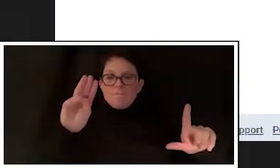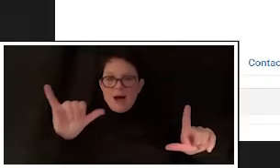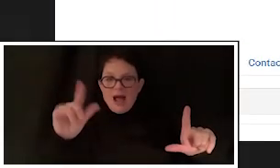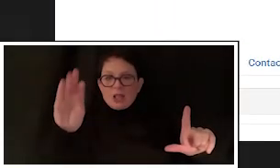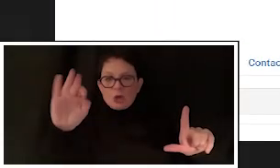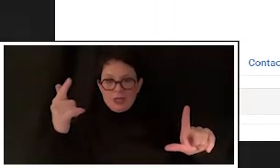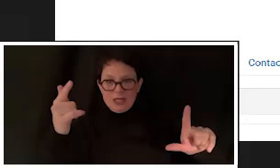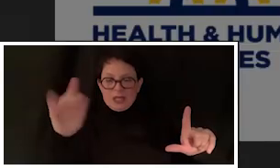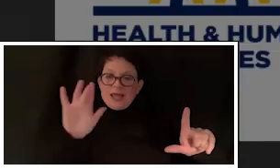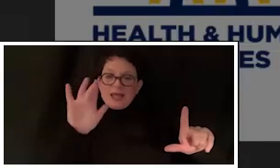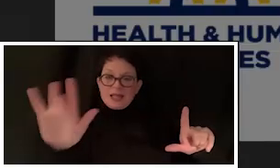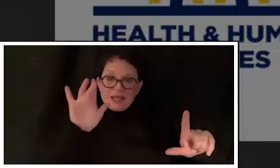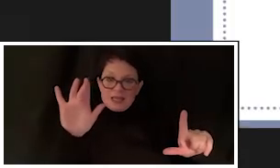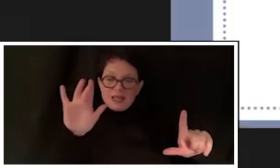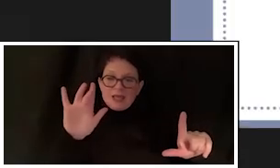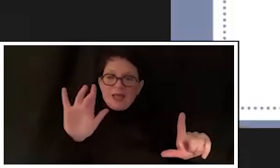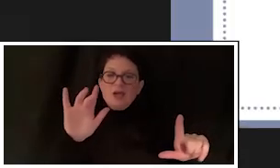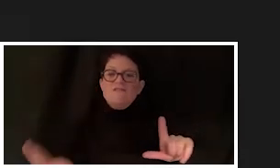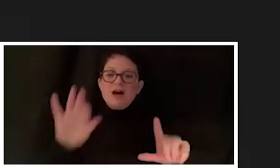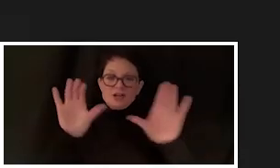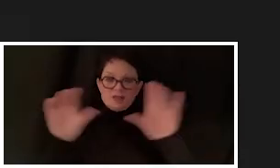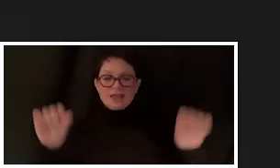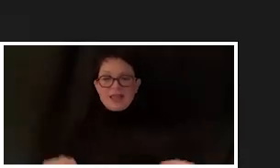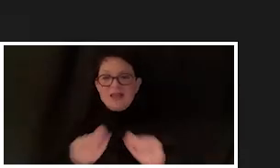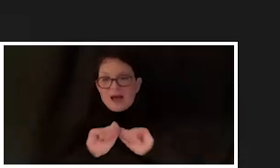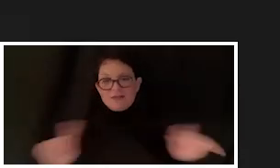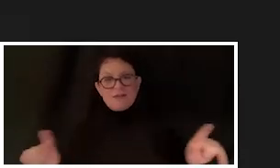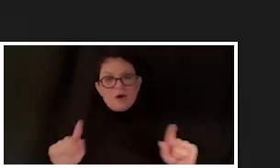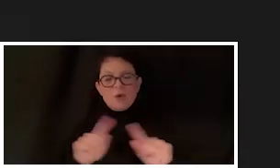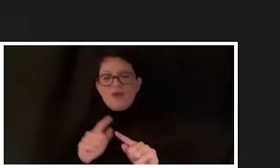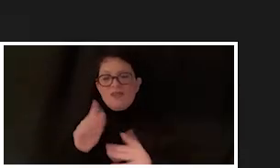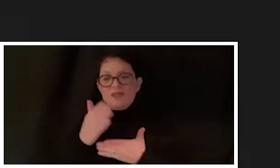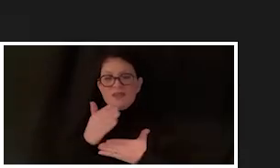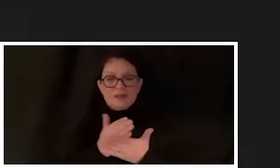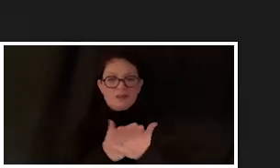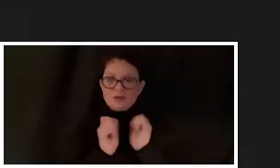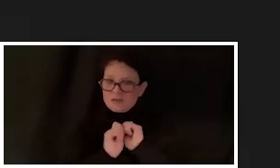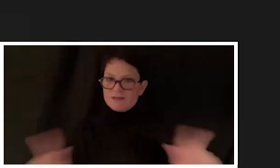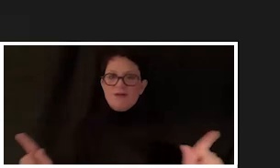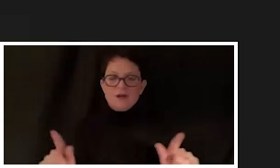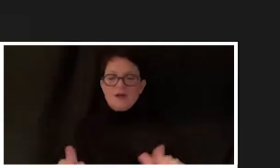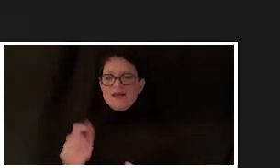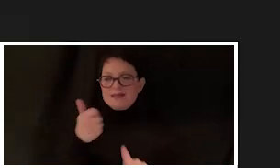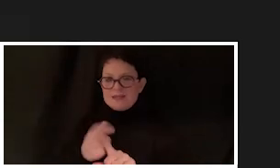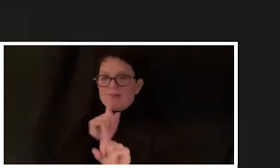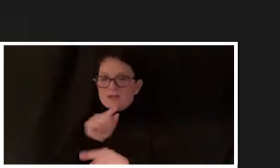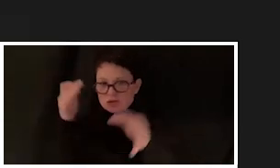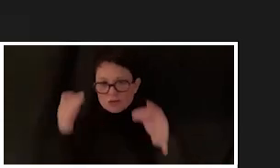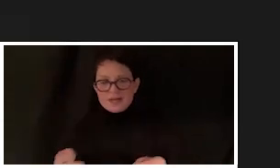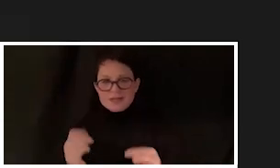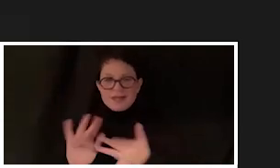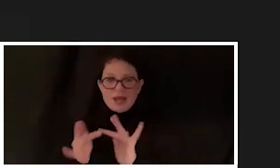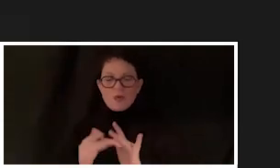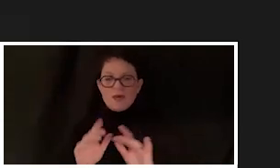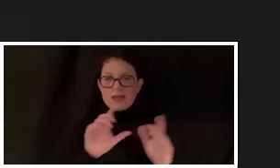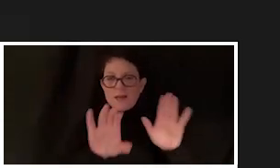click that, you're able to get your certificate that way. I've shared it with the listserv and our self-directed network. I did